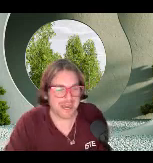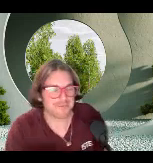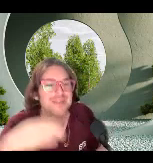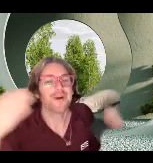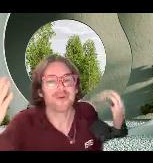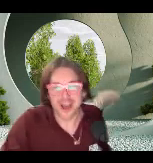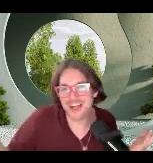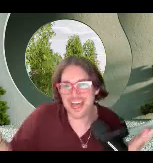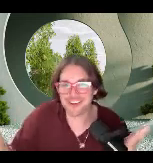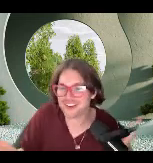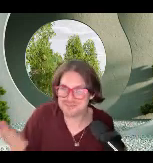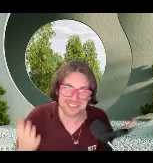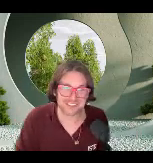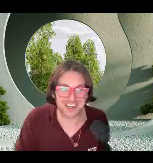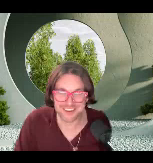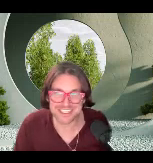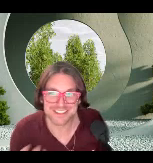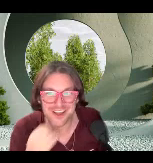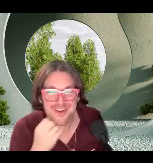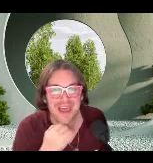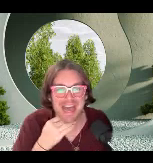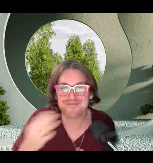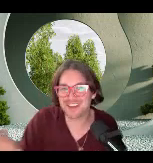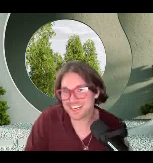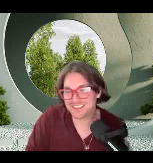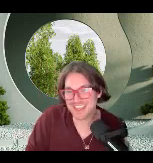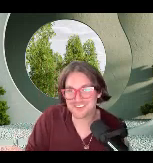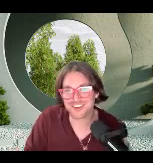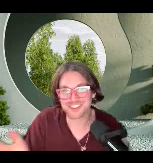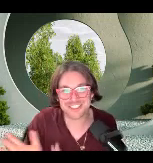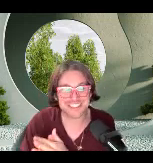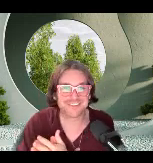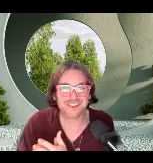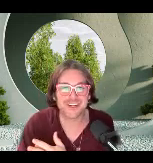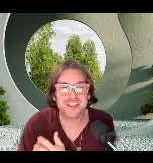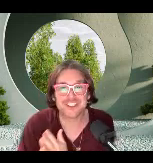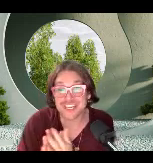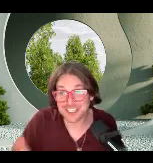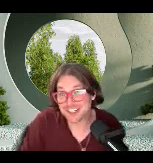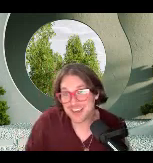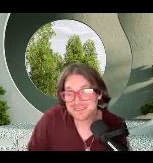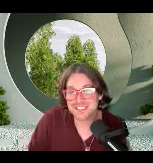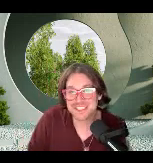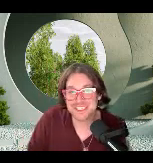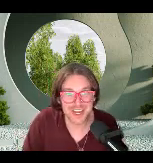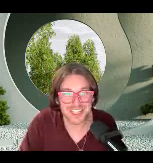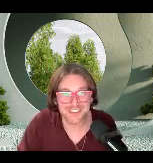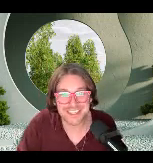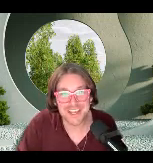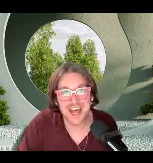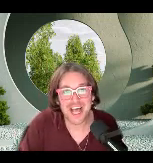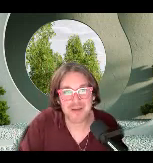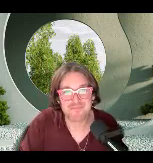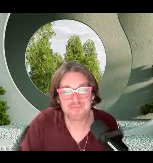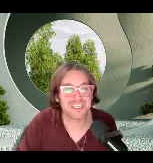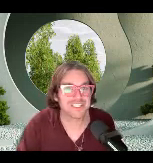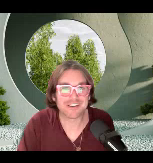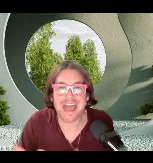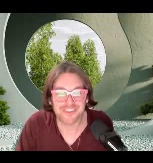what you're talking about, but we all have room to grow. And so I'm very thankful for Kristen for sharing her expertise with all of